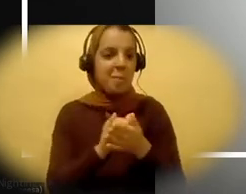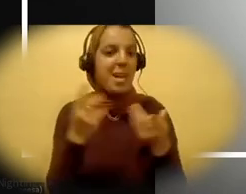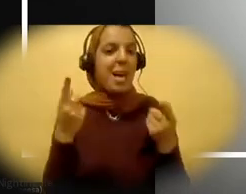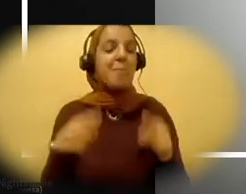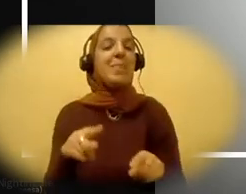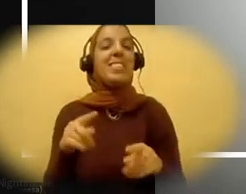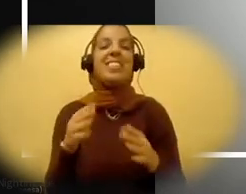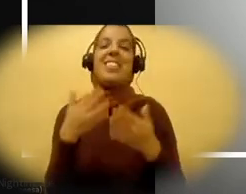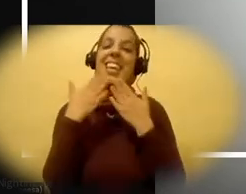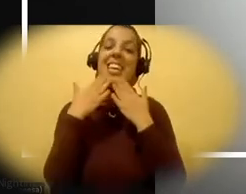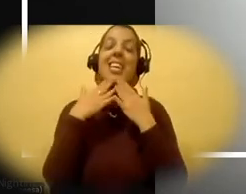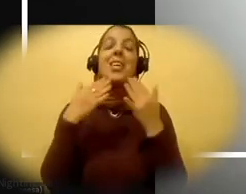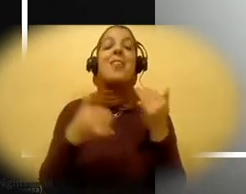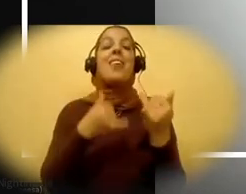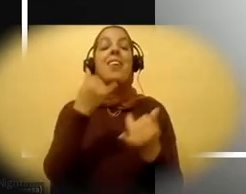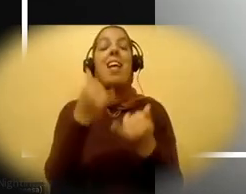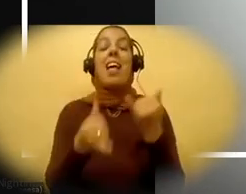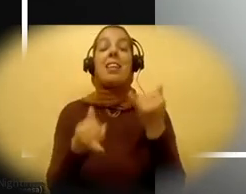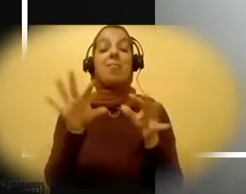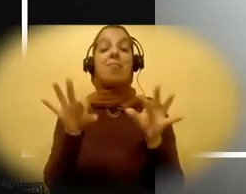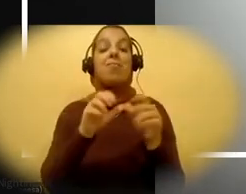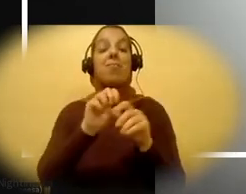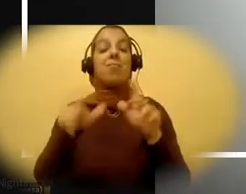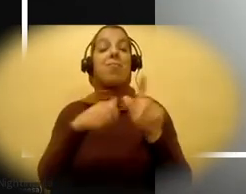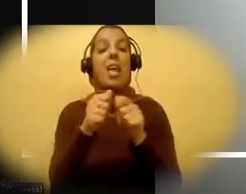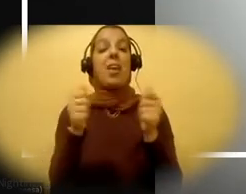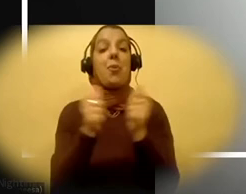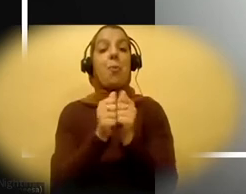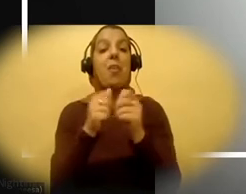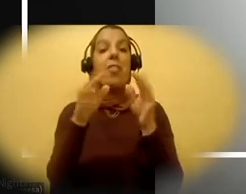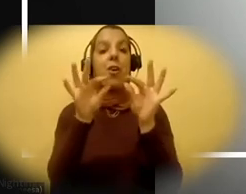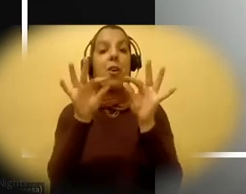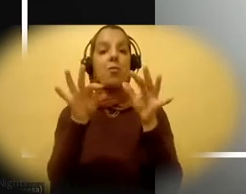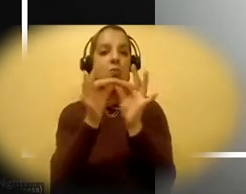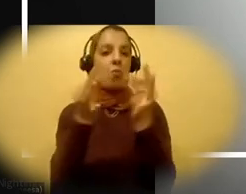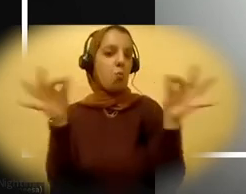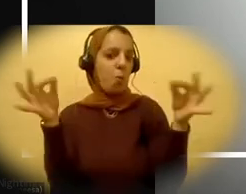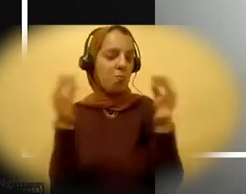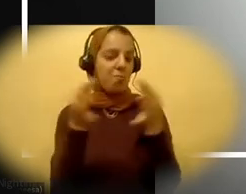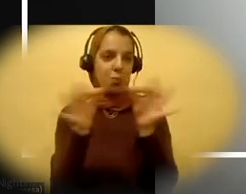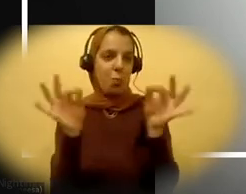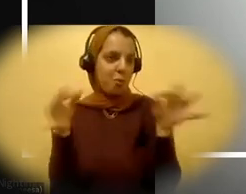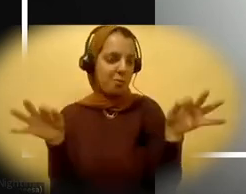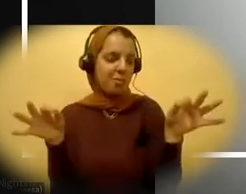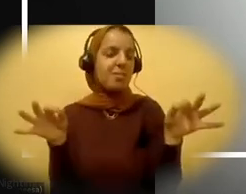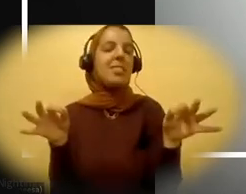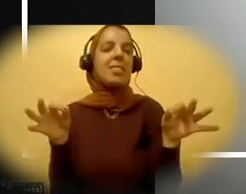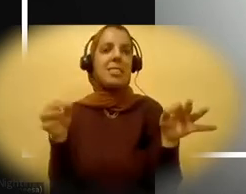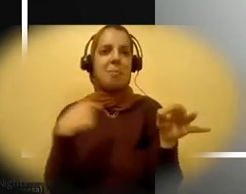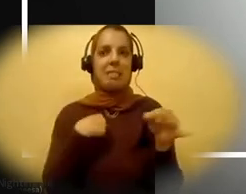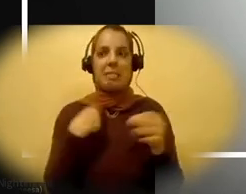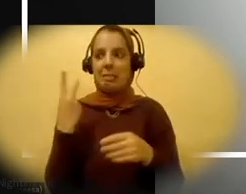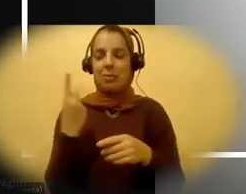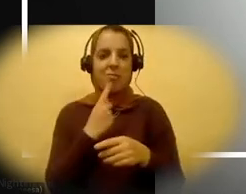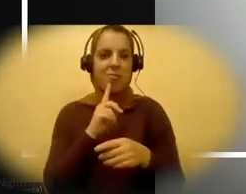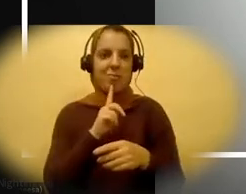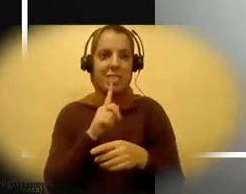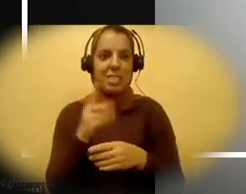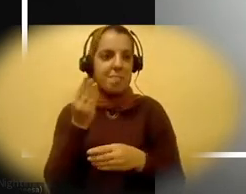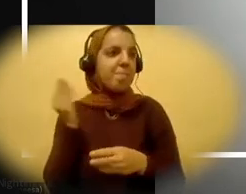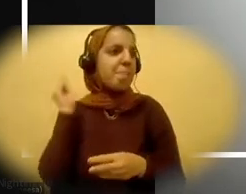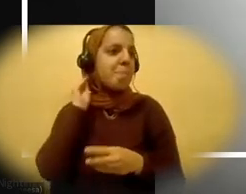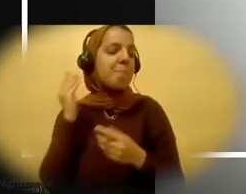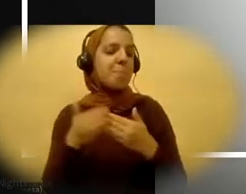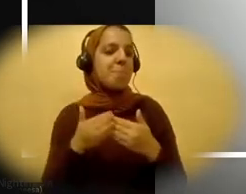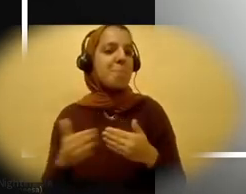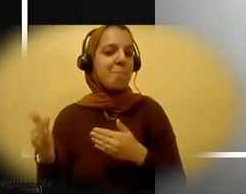a quote. It's something that's been, I've been carrying with me for like a while, and it's a really important quote, I think I would